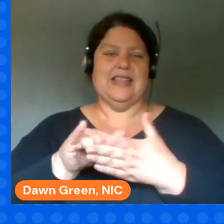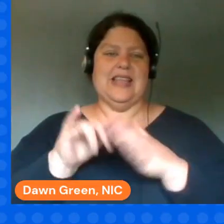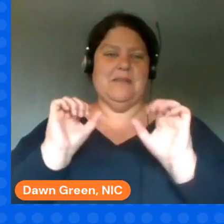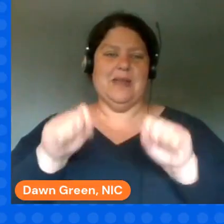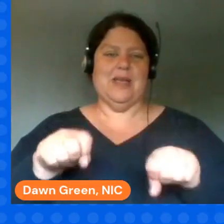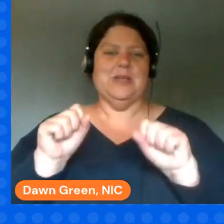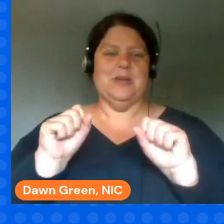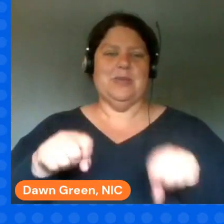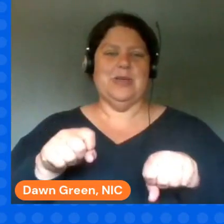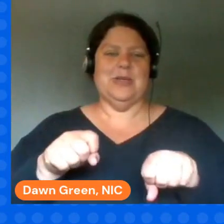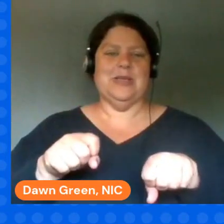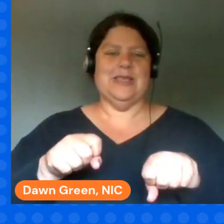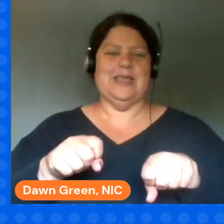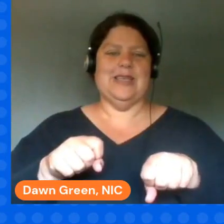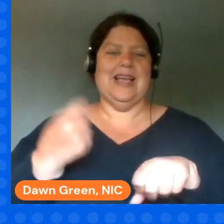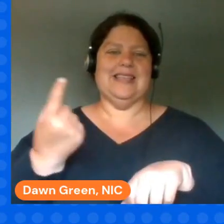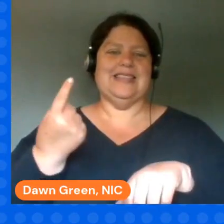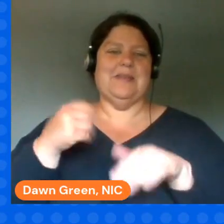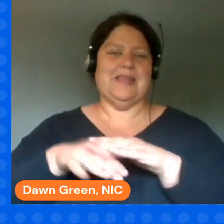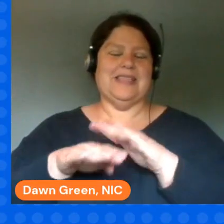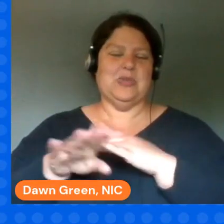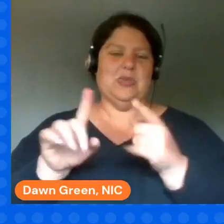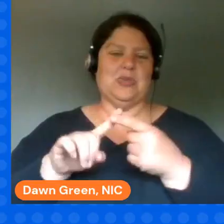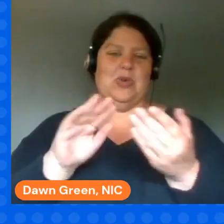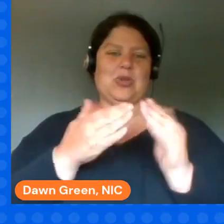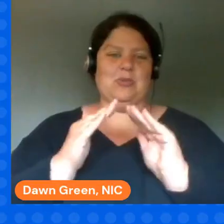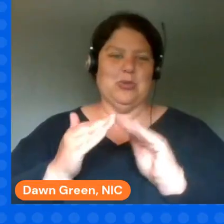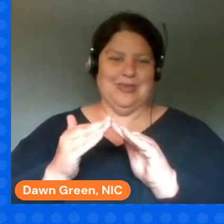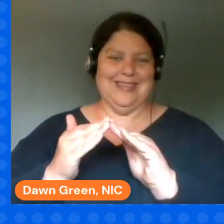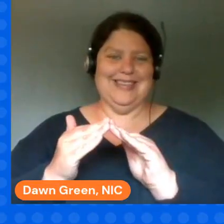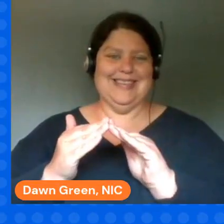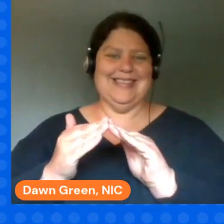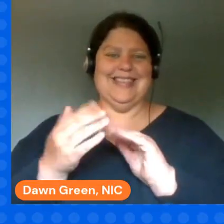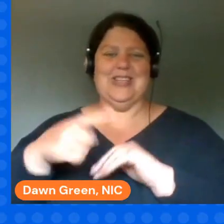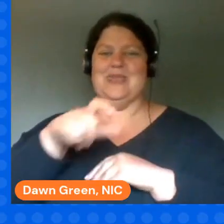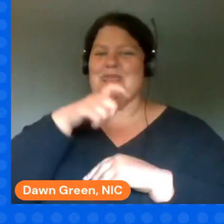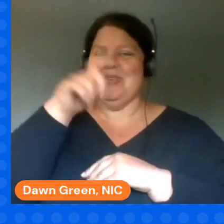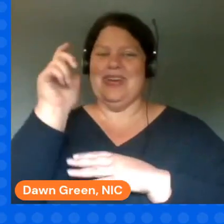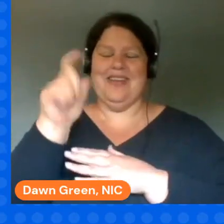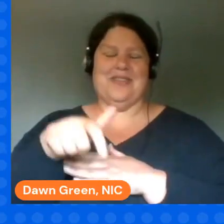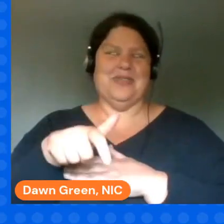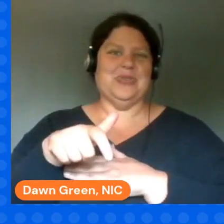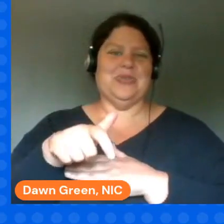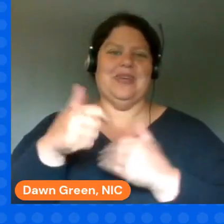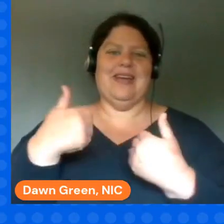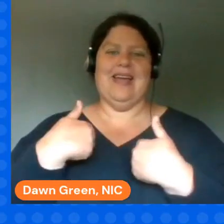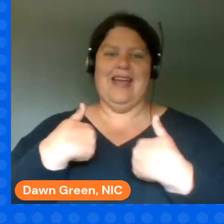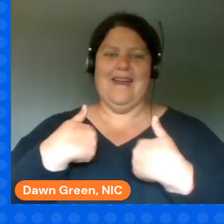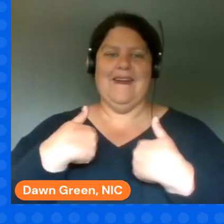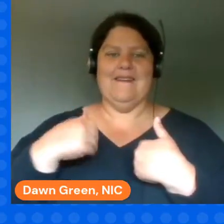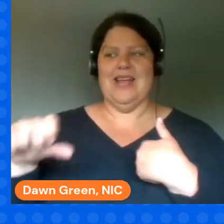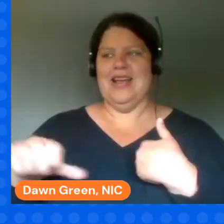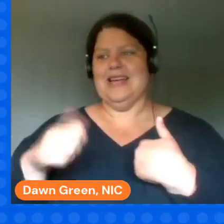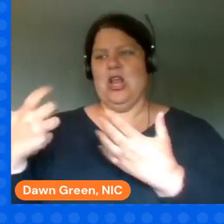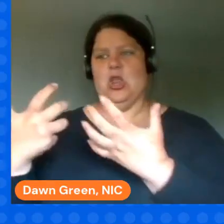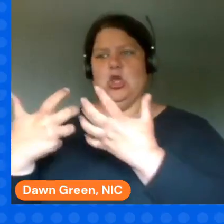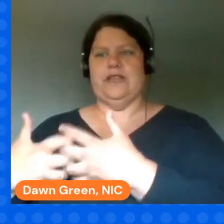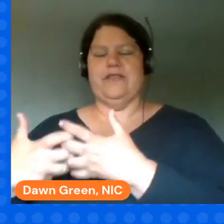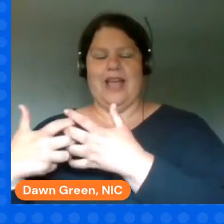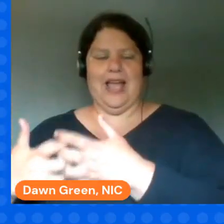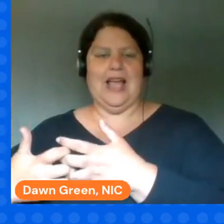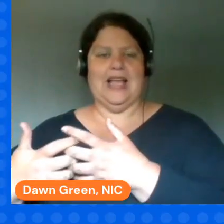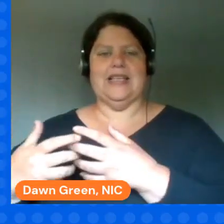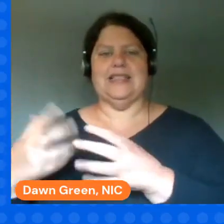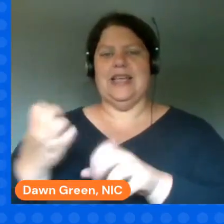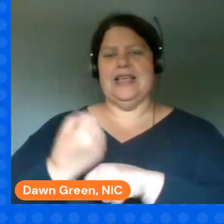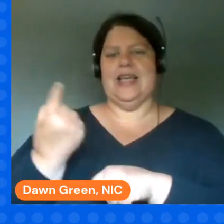something accessible to the communities, where you don't have to have an extra device or get another thing to make that work with